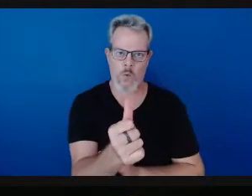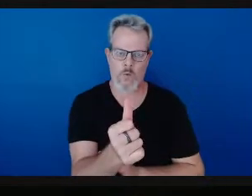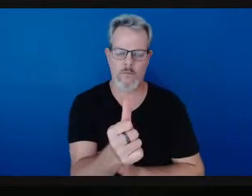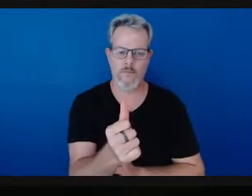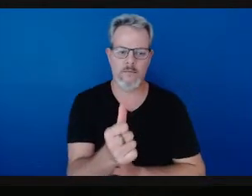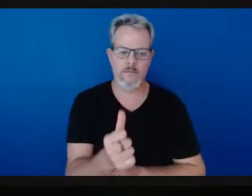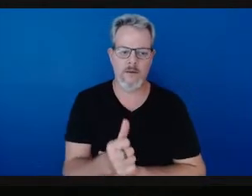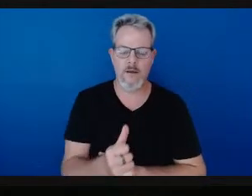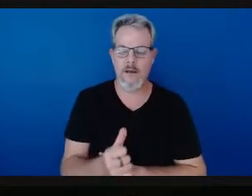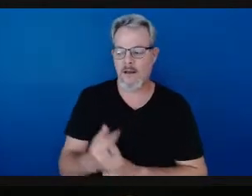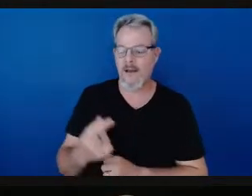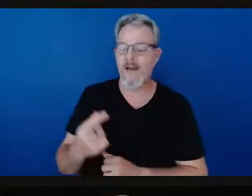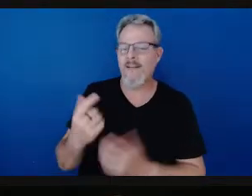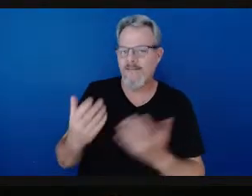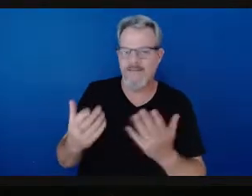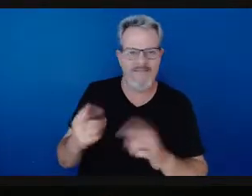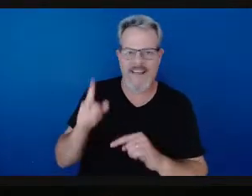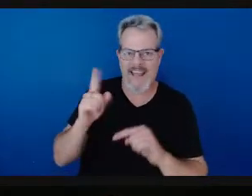let's just say they got him.